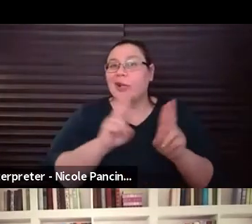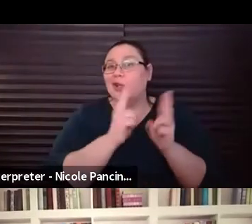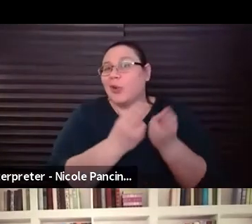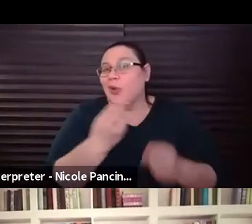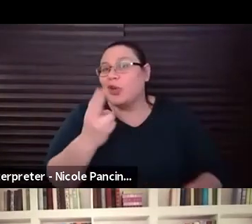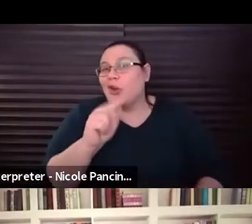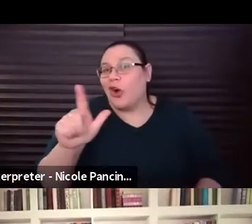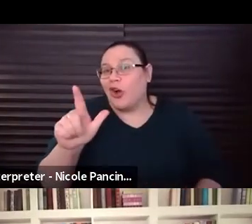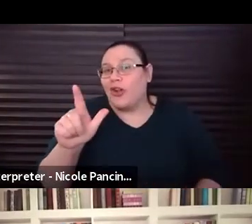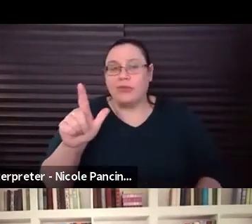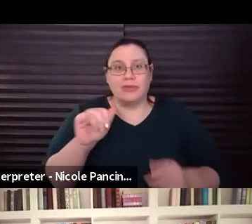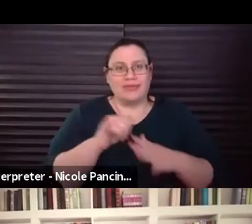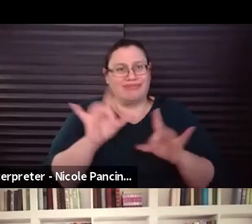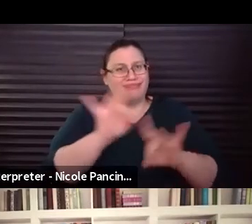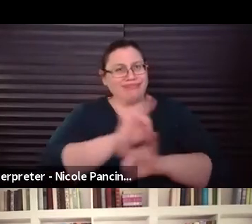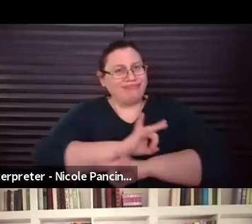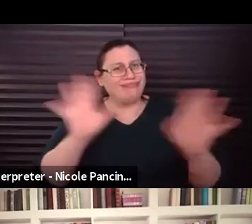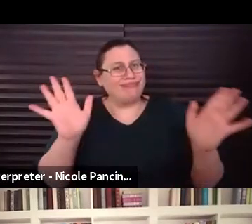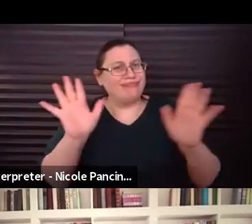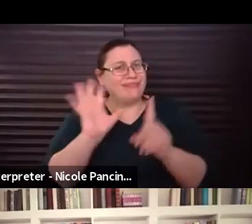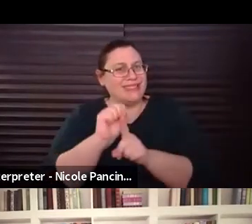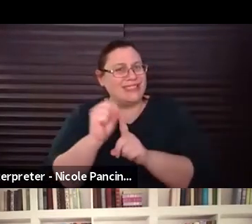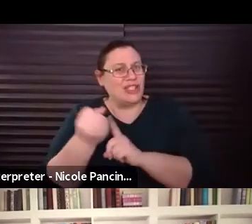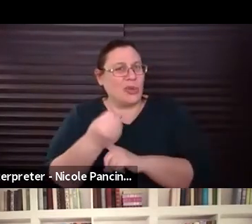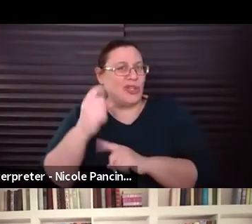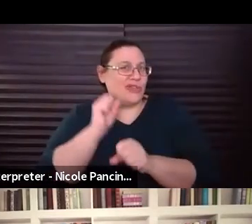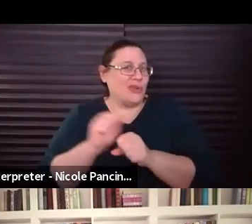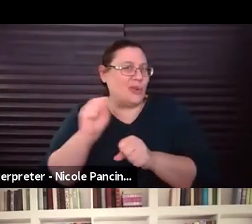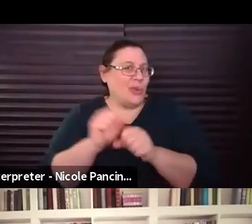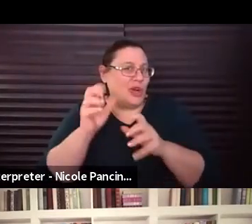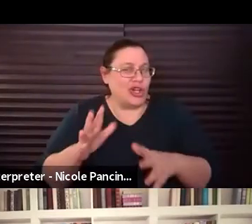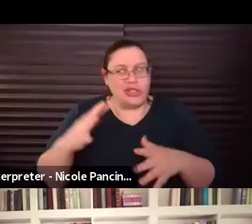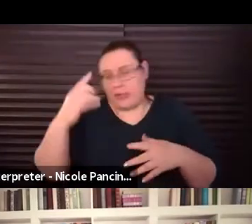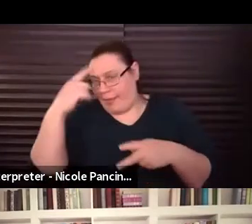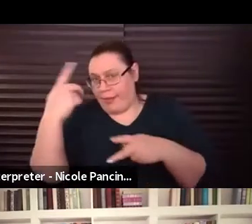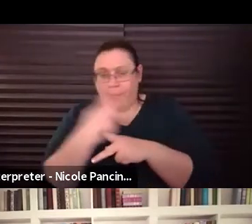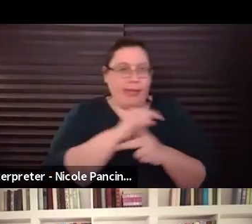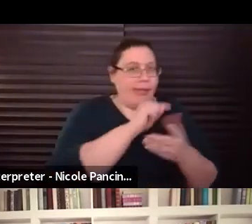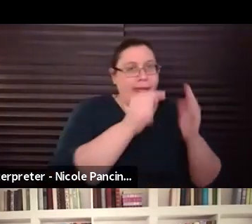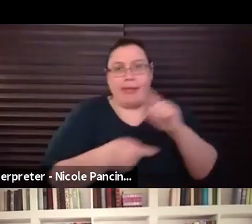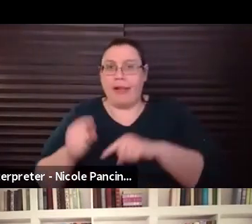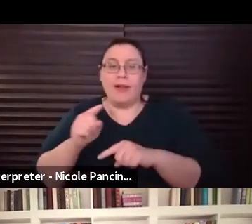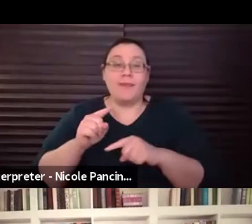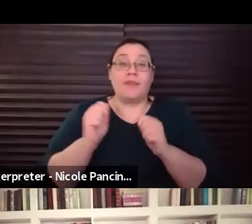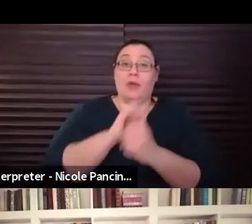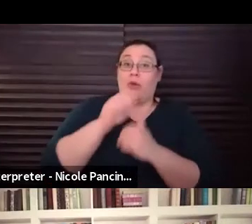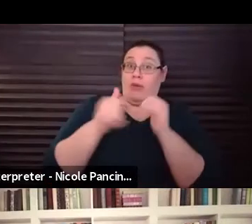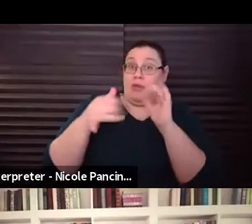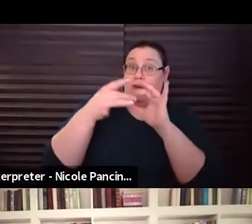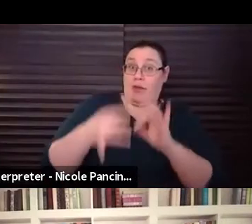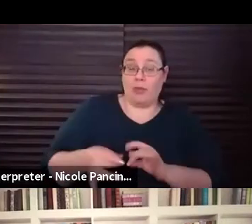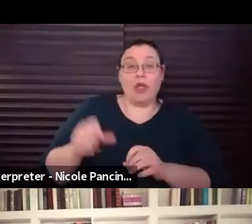a disturbing situation for workers to contend with all these things. But with all that being said,